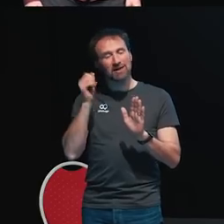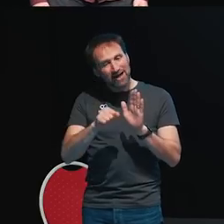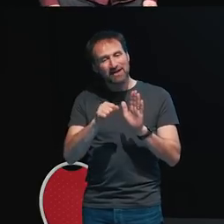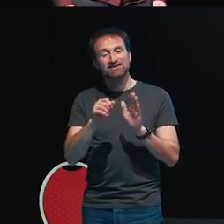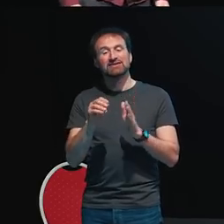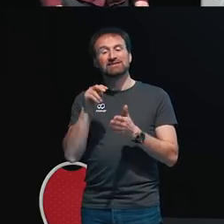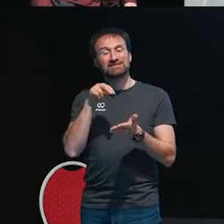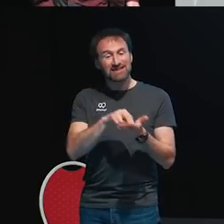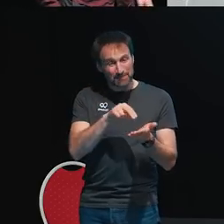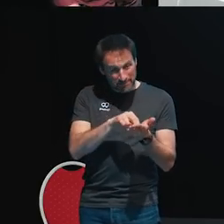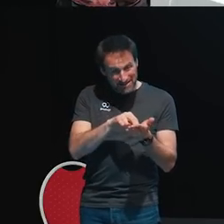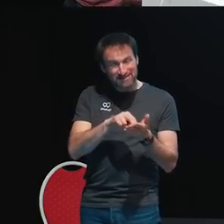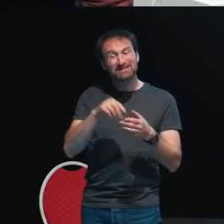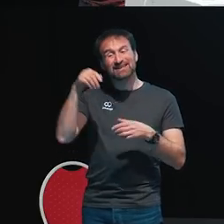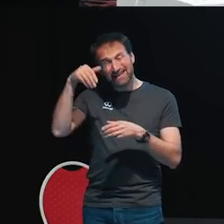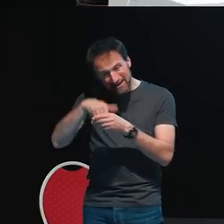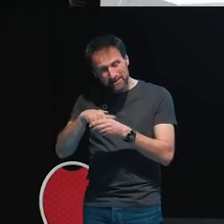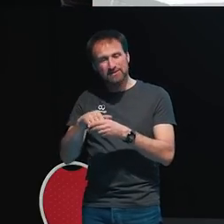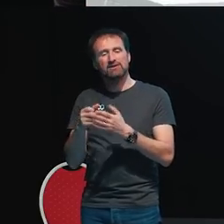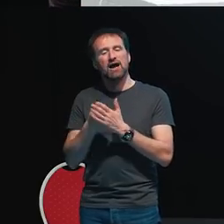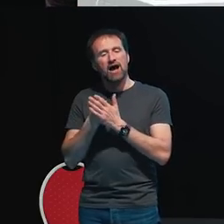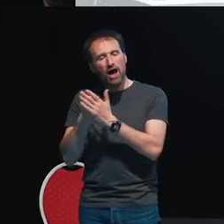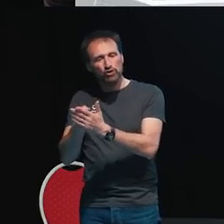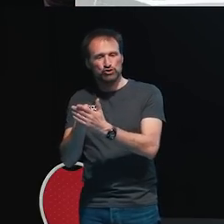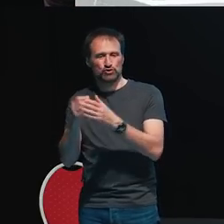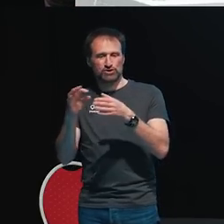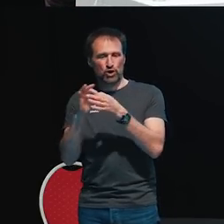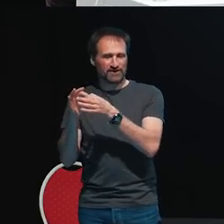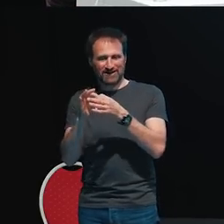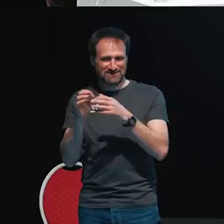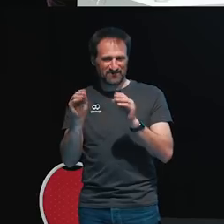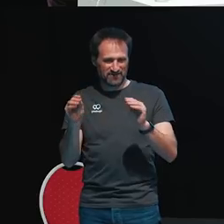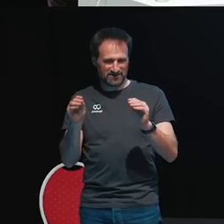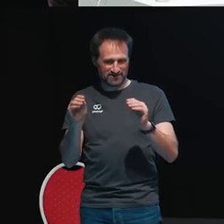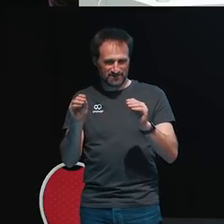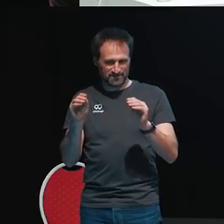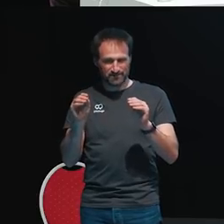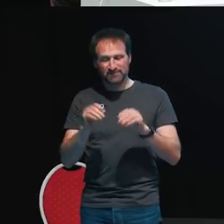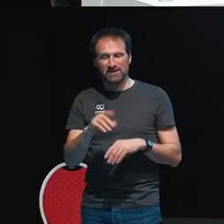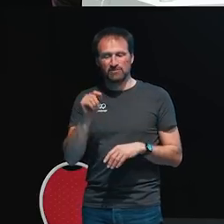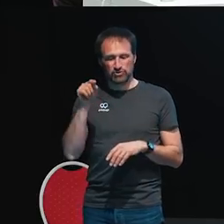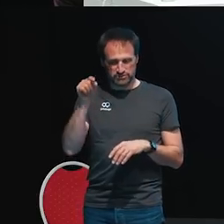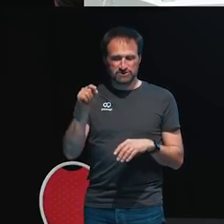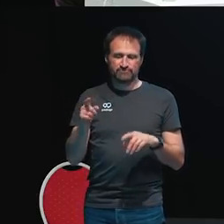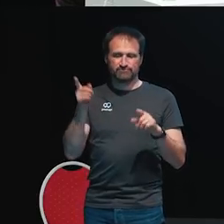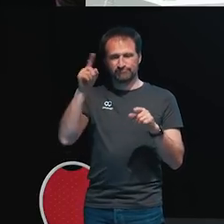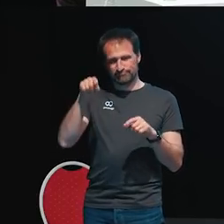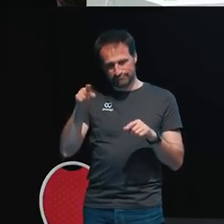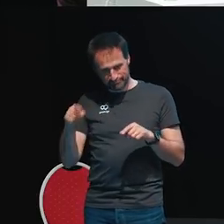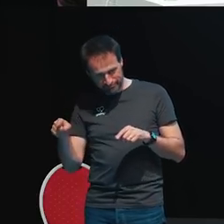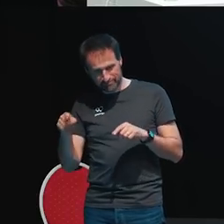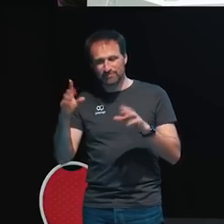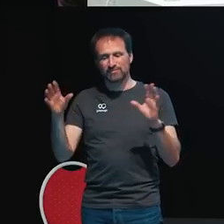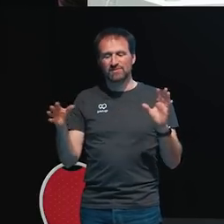expression contexts. So what you do is you use these curly braces, you tag them with a